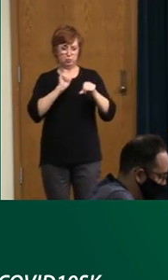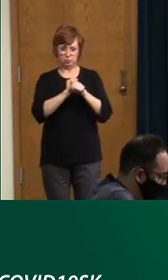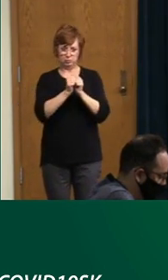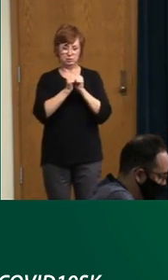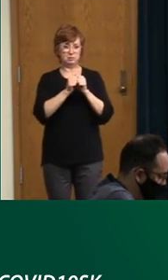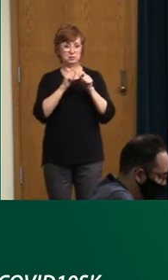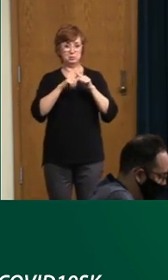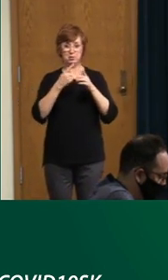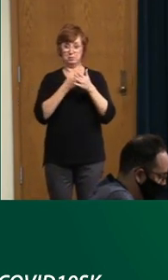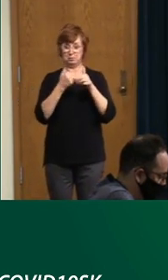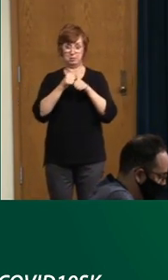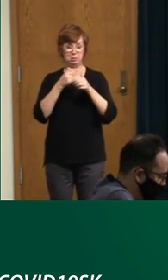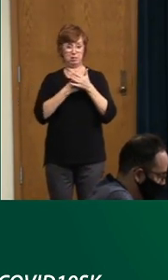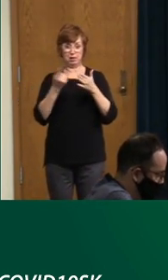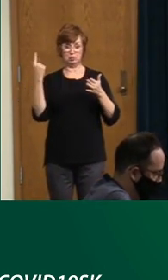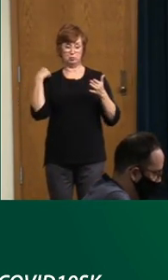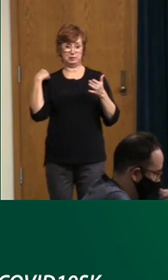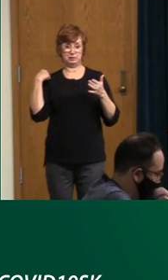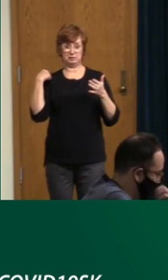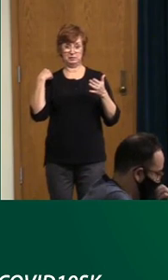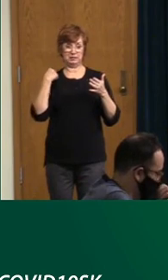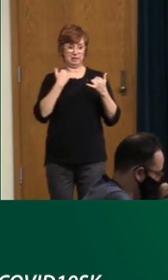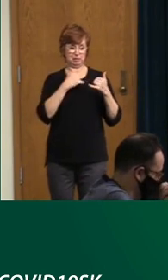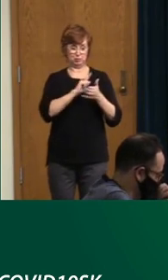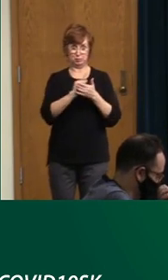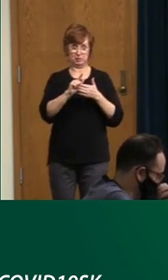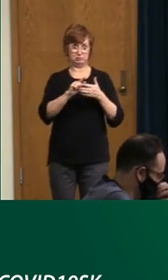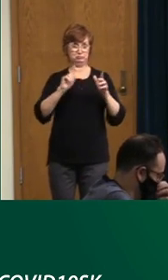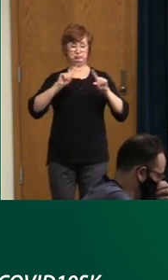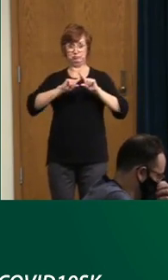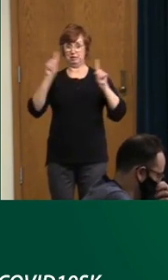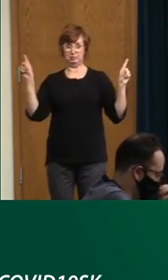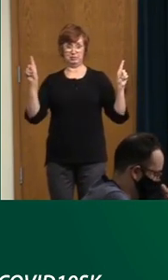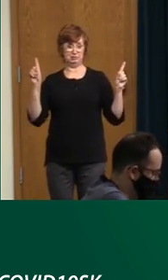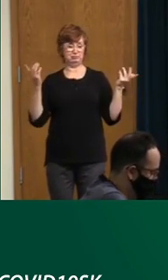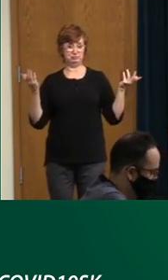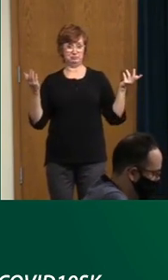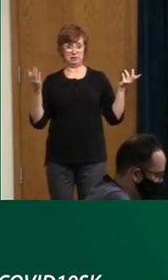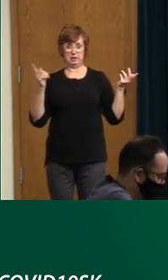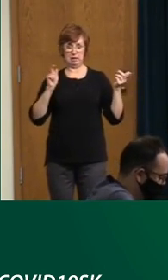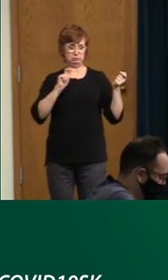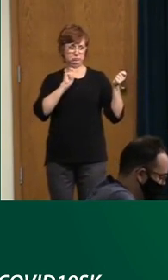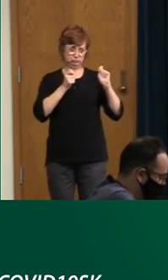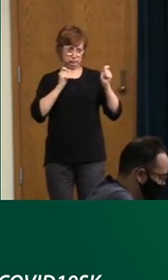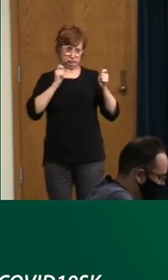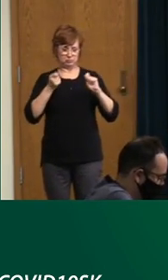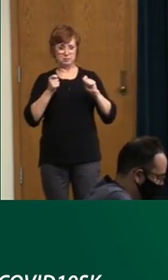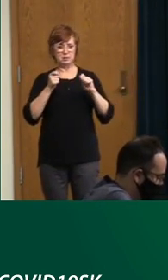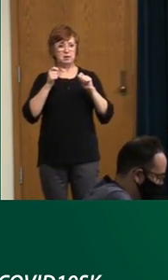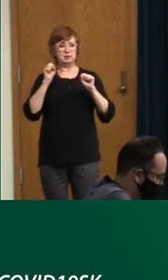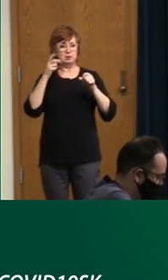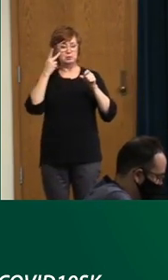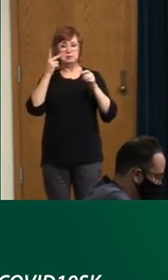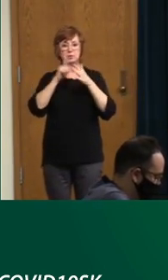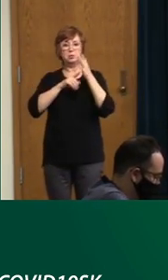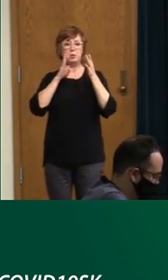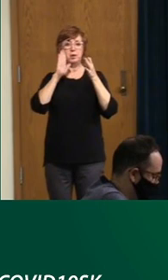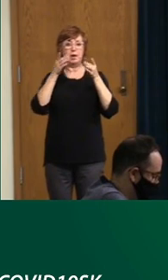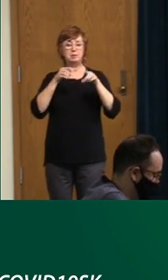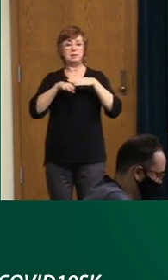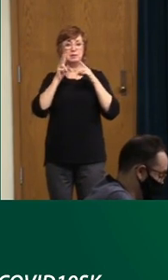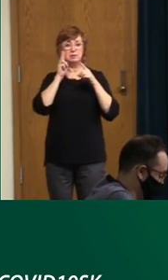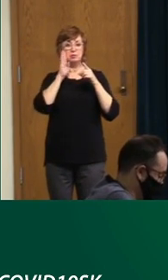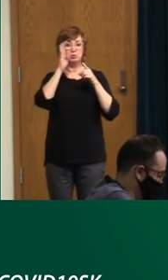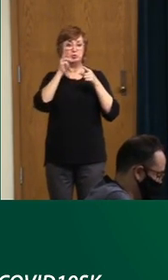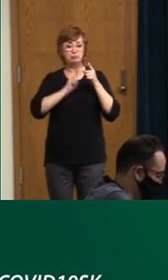have continued to move, is we're continually adjusting to be able to make sure. Is there something in the future? I can't tell you that. I can't tell you what's